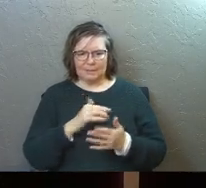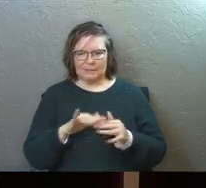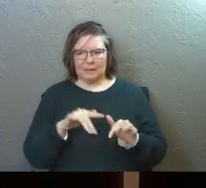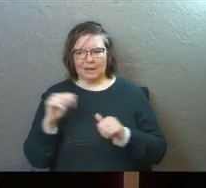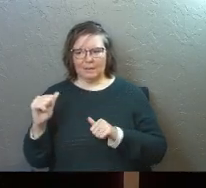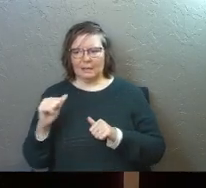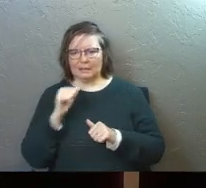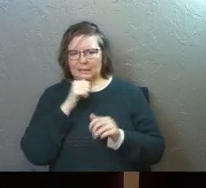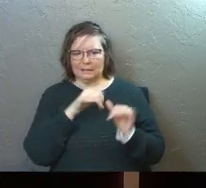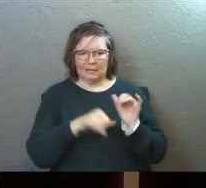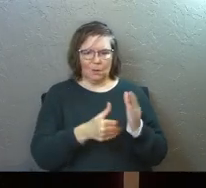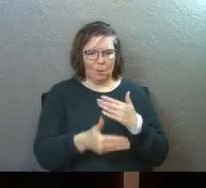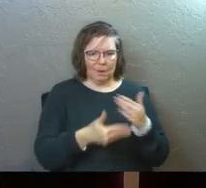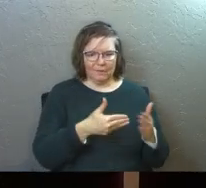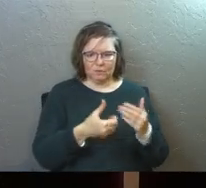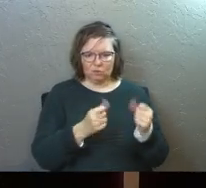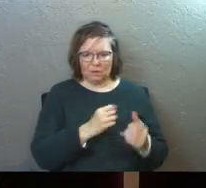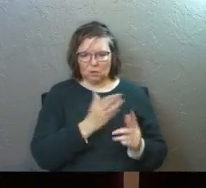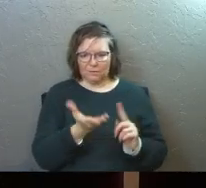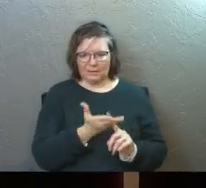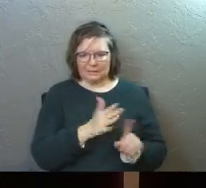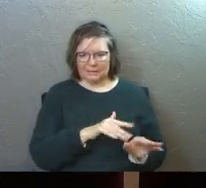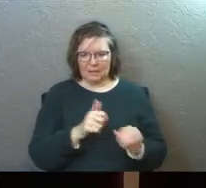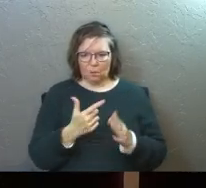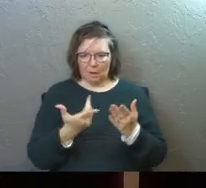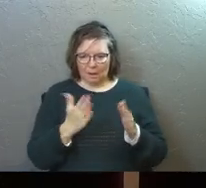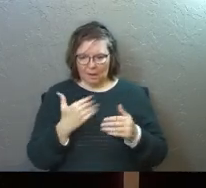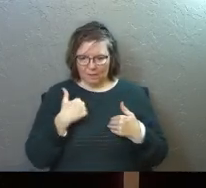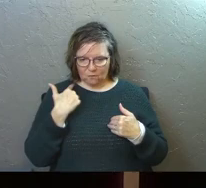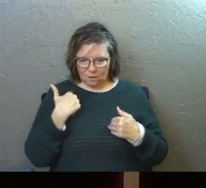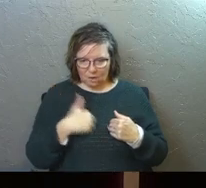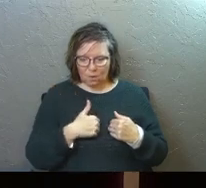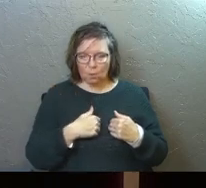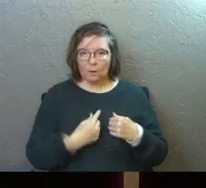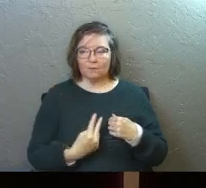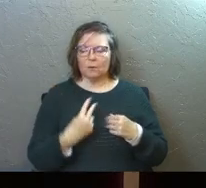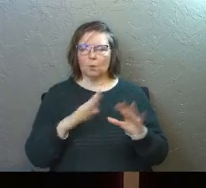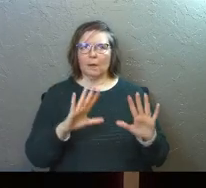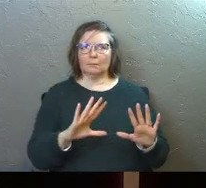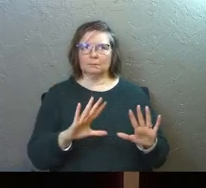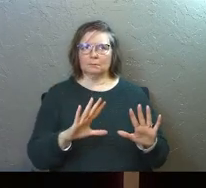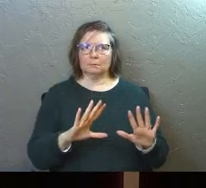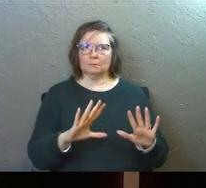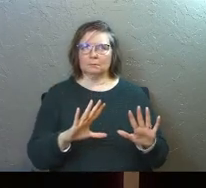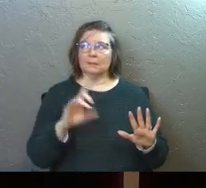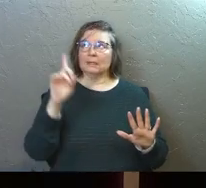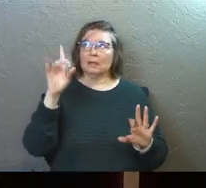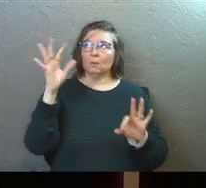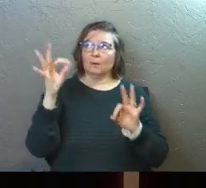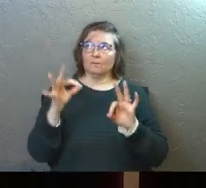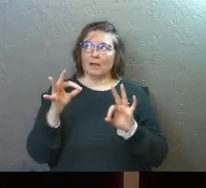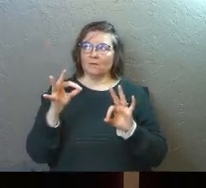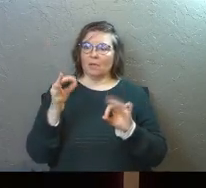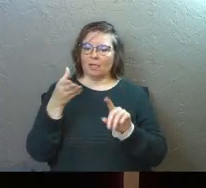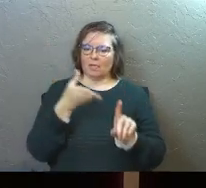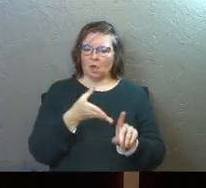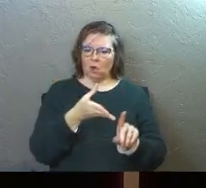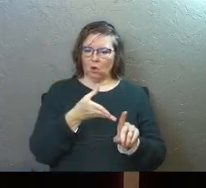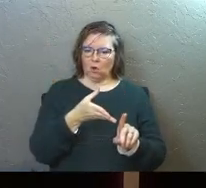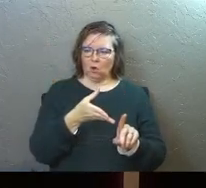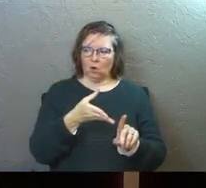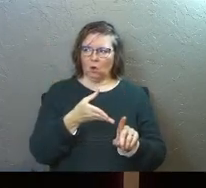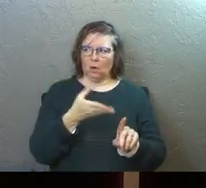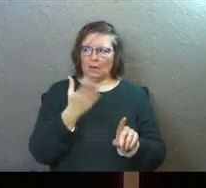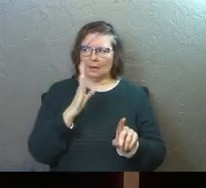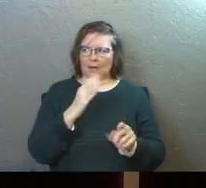step out instead of stay in whatever it is that's trying to convince us to step out of what God has for us. We can look back and go, hold on. He was faithful. He was faithful there. He